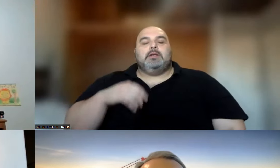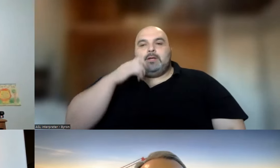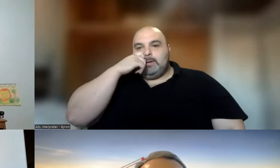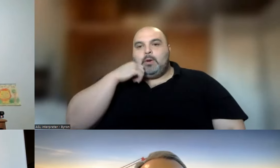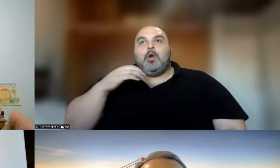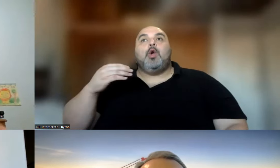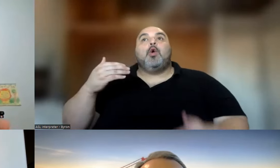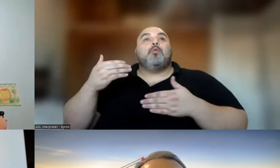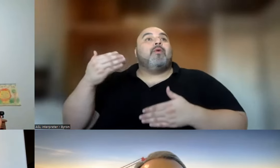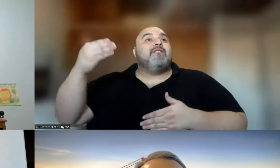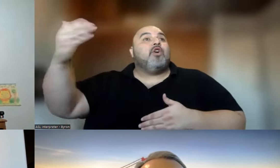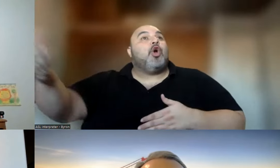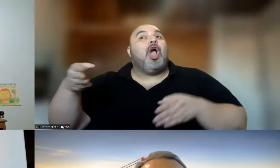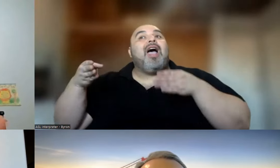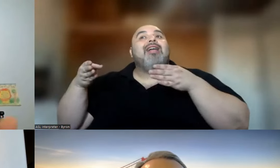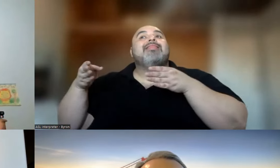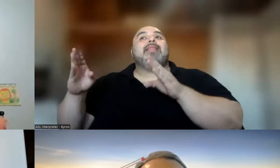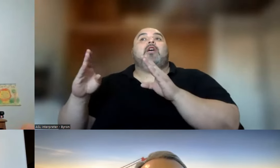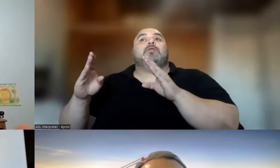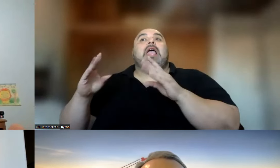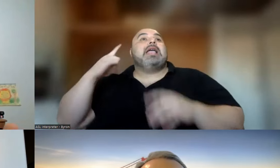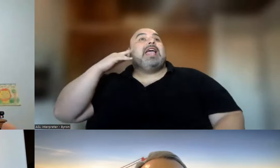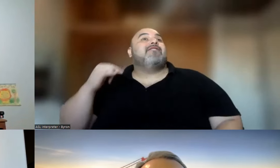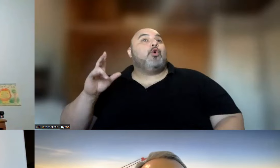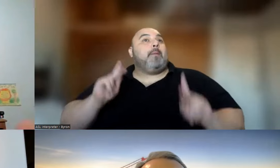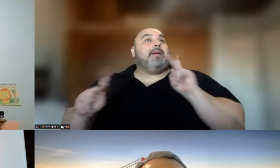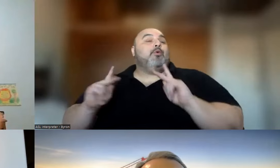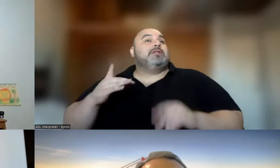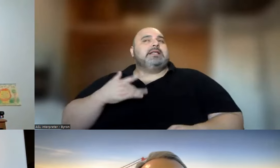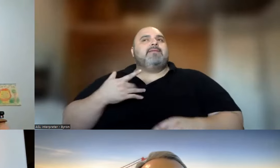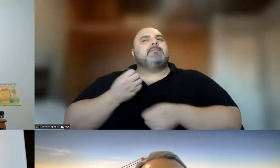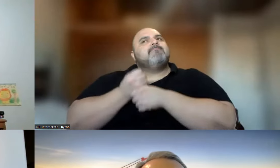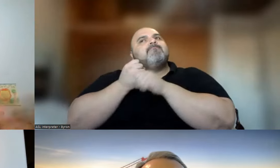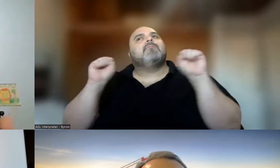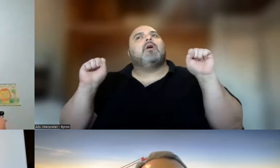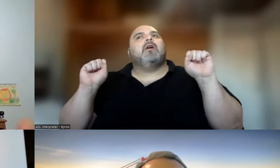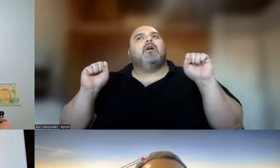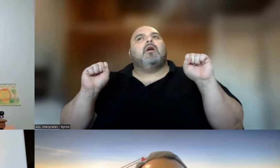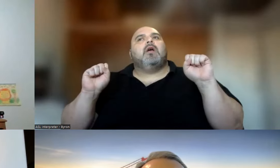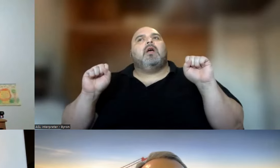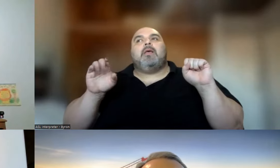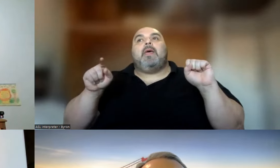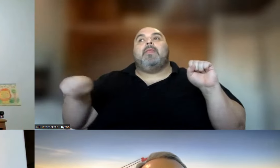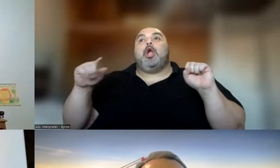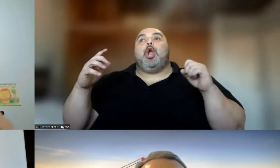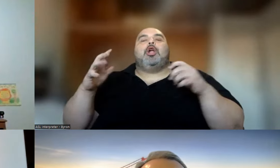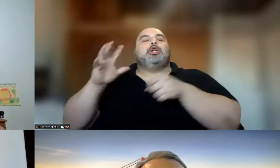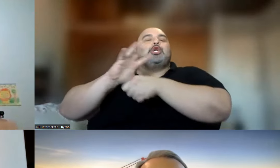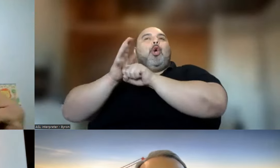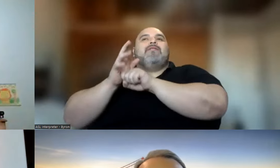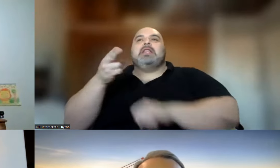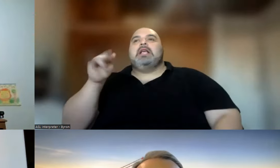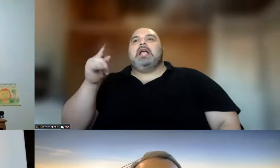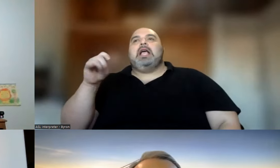moving forward, allows Californians to feel secure that they're, what I'm going to say, COVID hygiene, right?